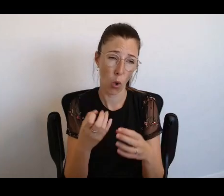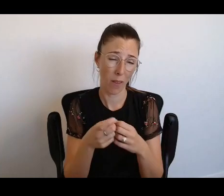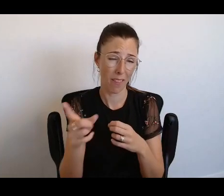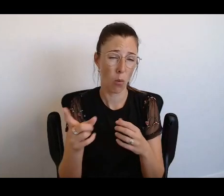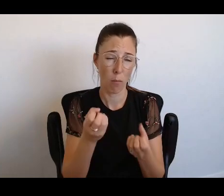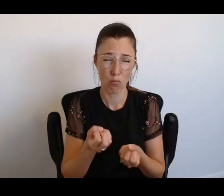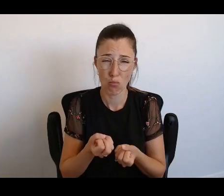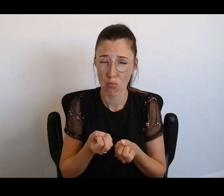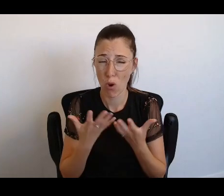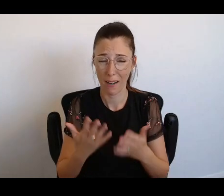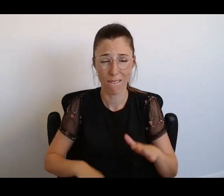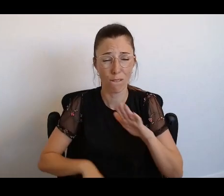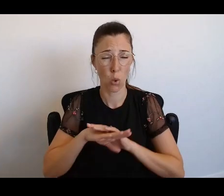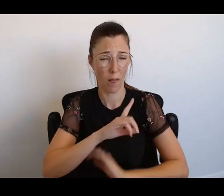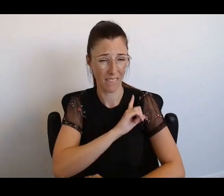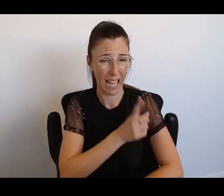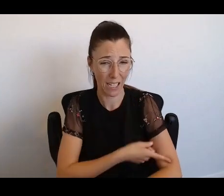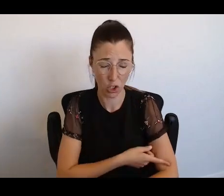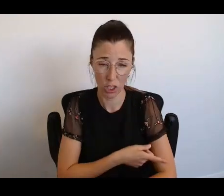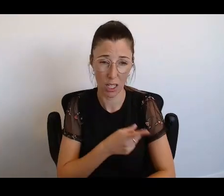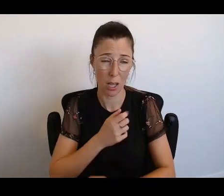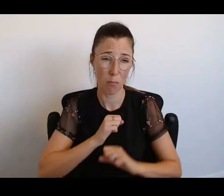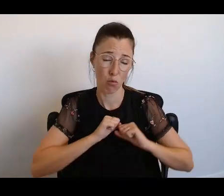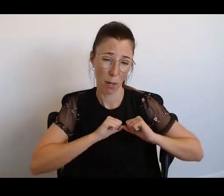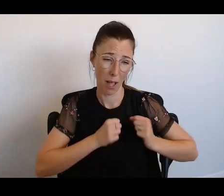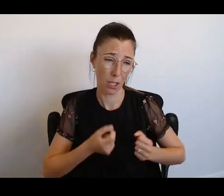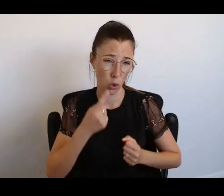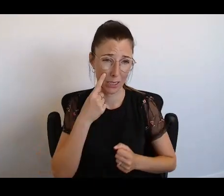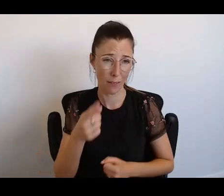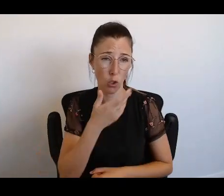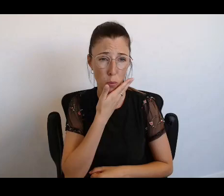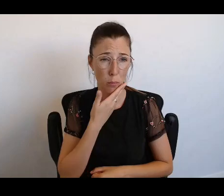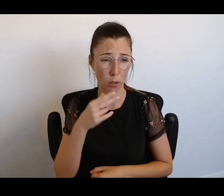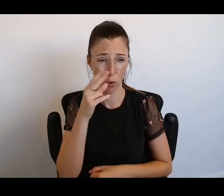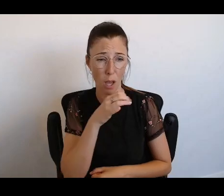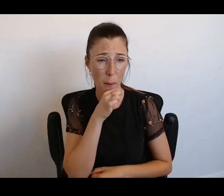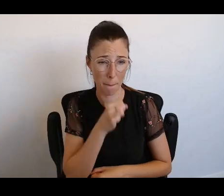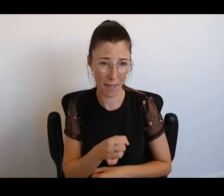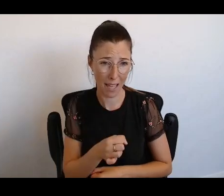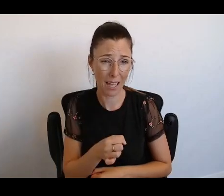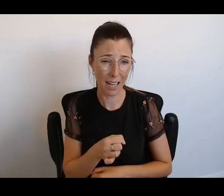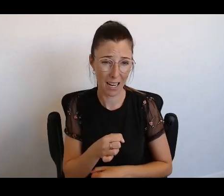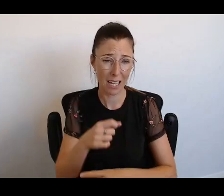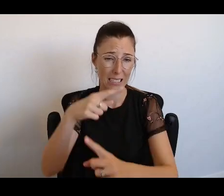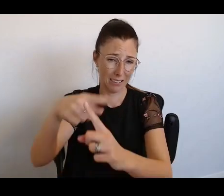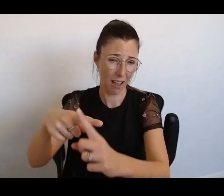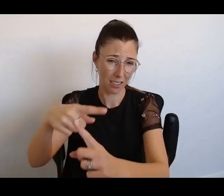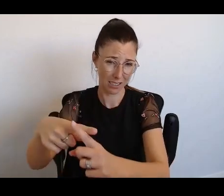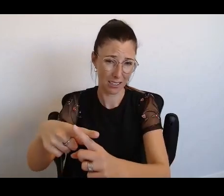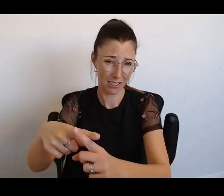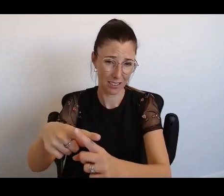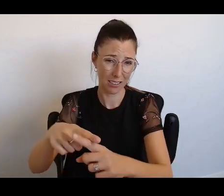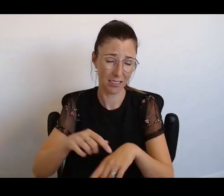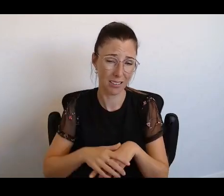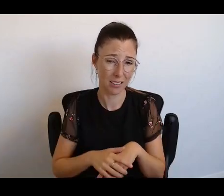energy. It breaks my heart to see the beautiful young men being or feeling targeted. And ultimately in these works, I